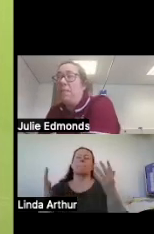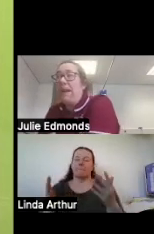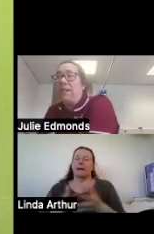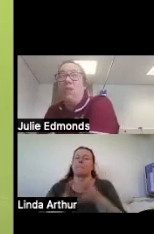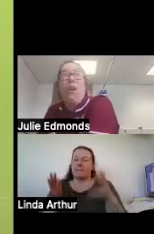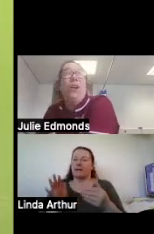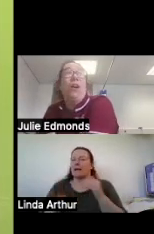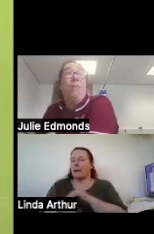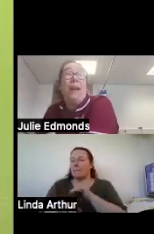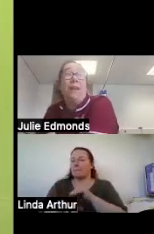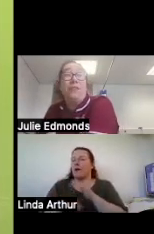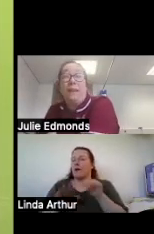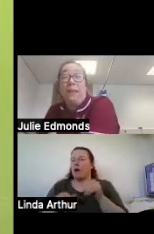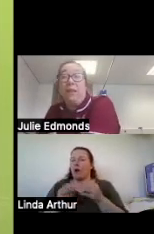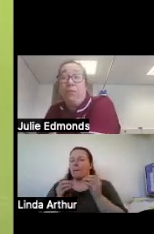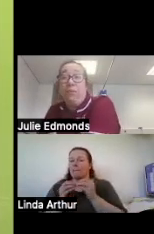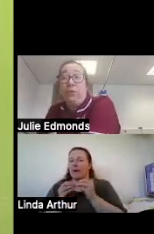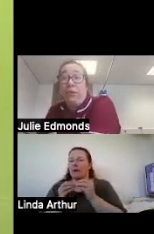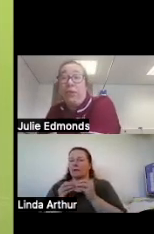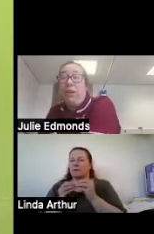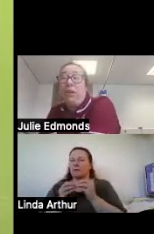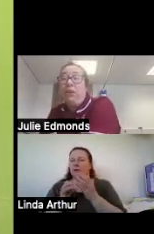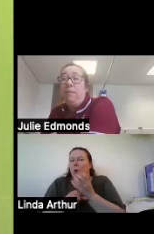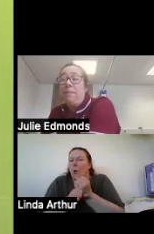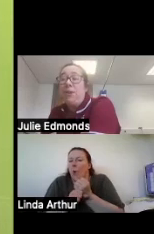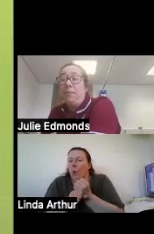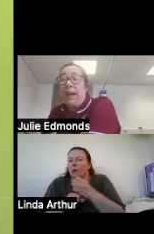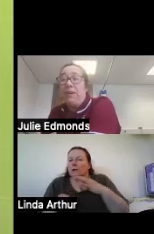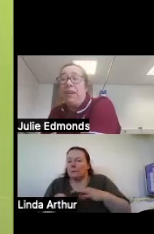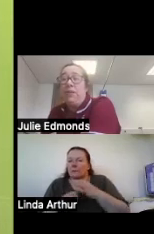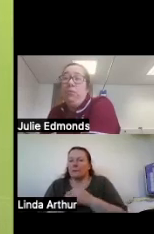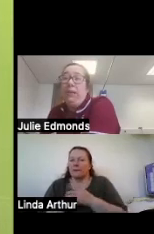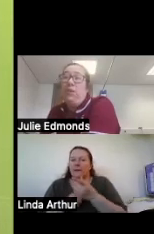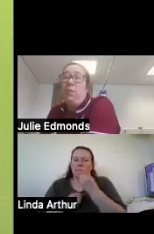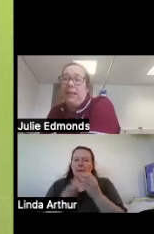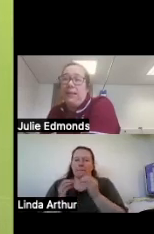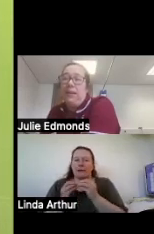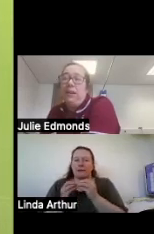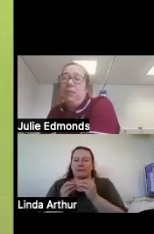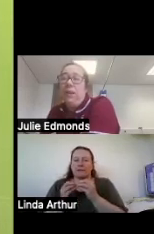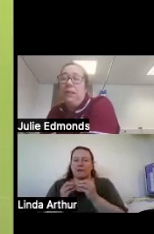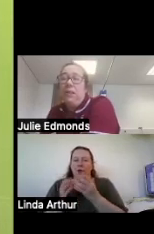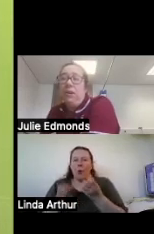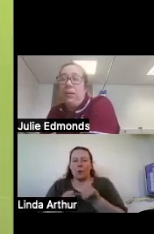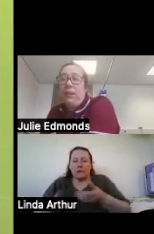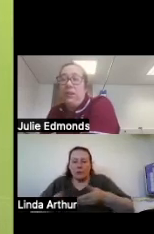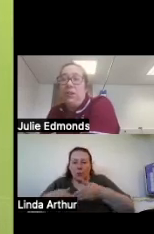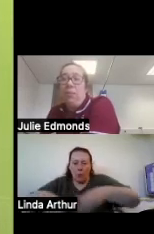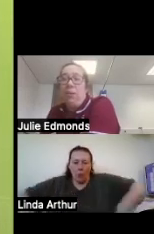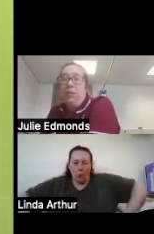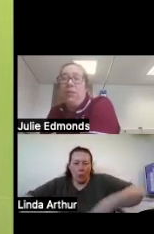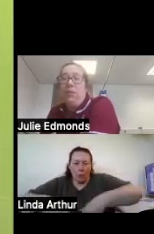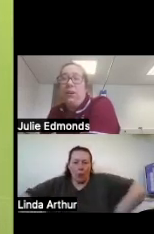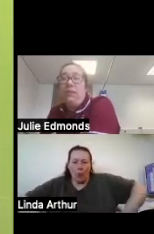massive impact on how our bladder's ability to hold urine. Remember, your bladder is holding your waste, the waste that your body does